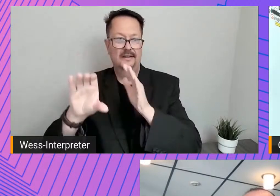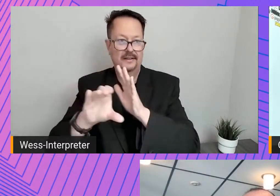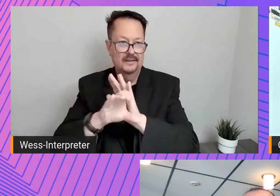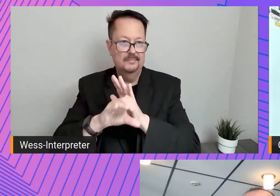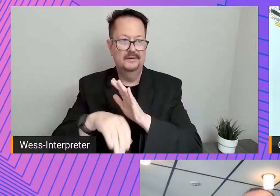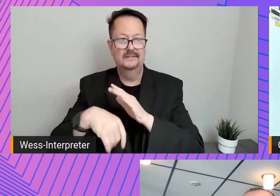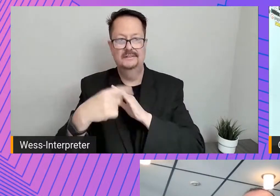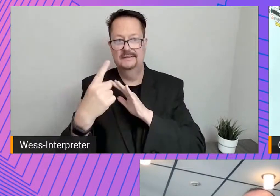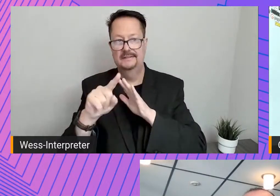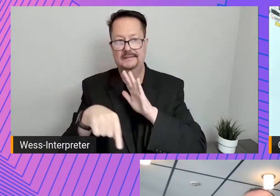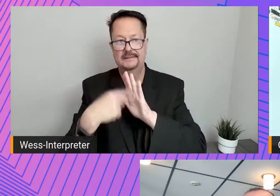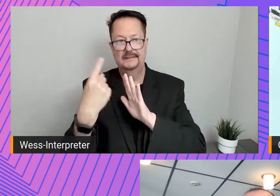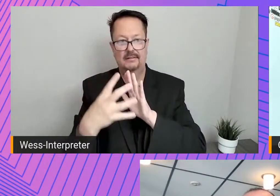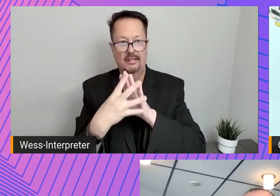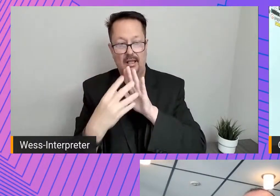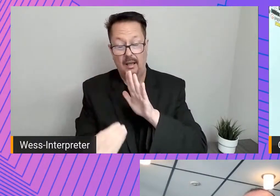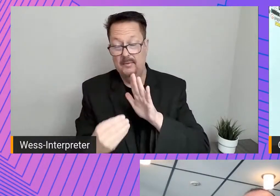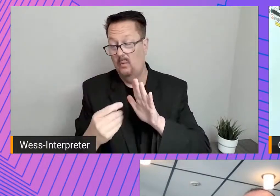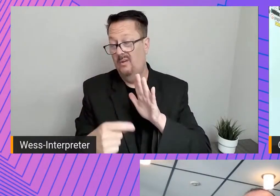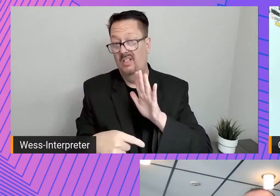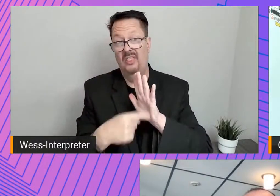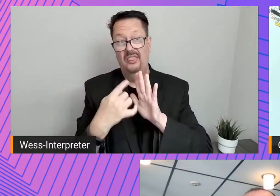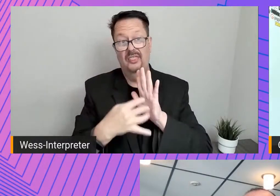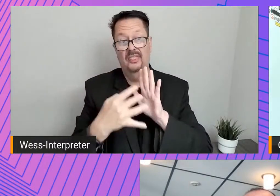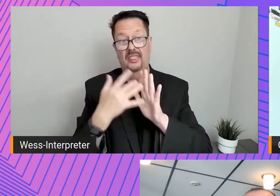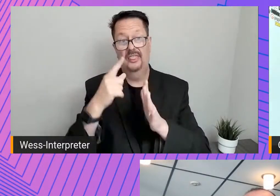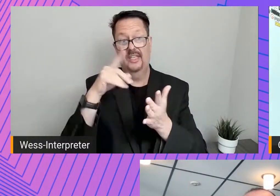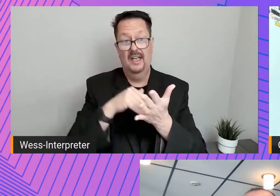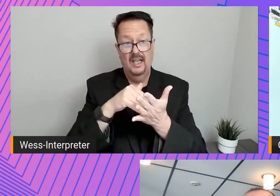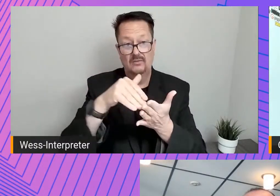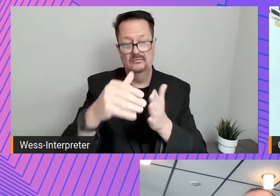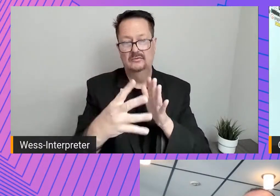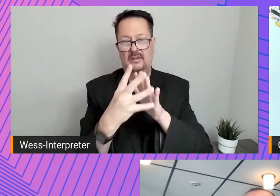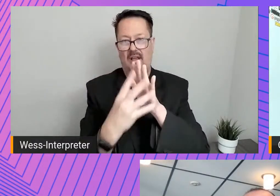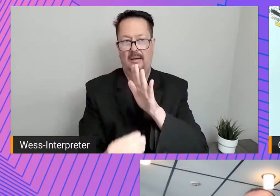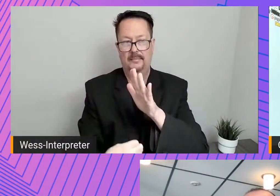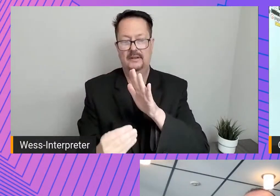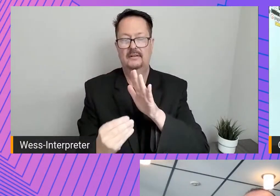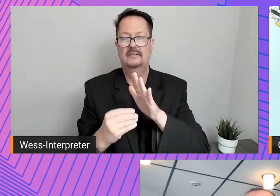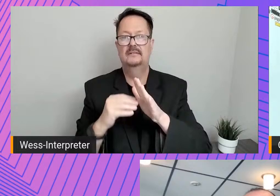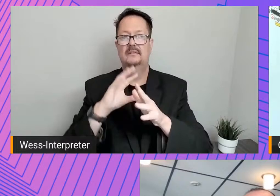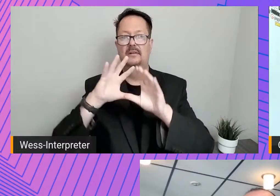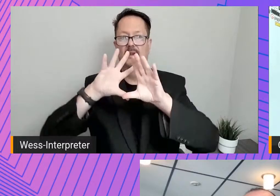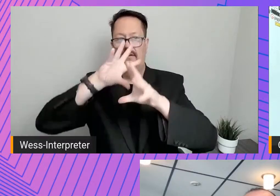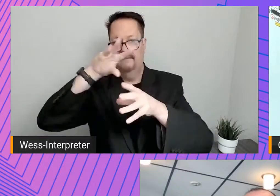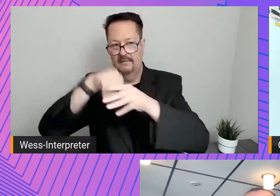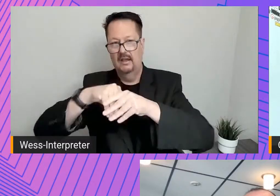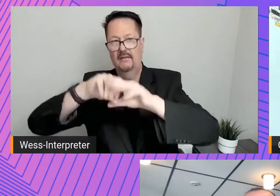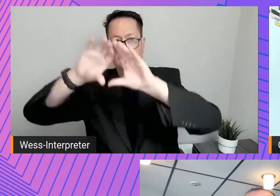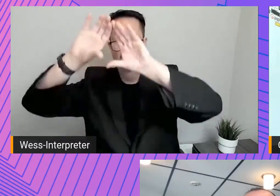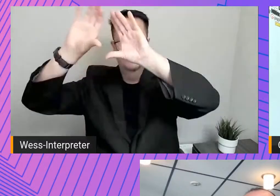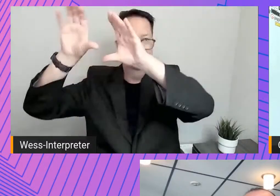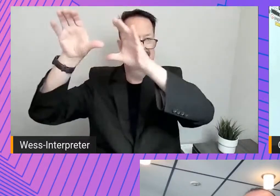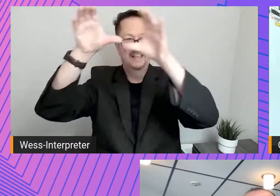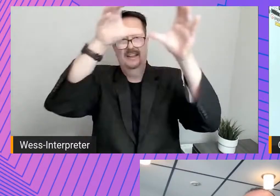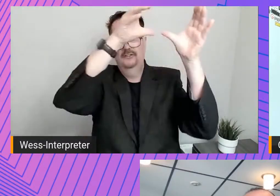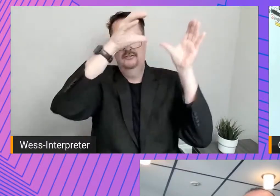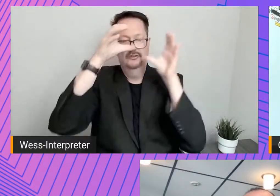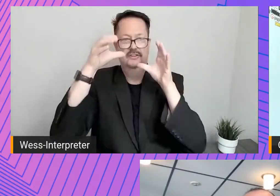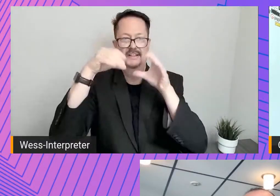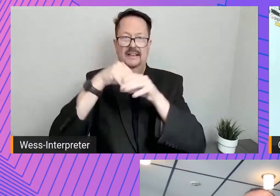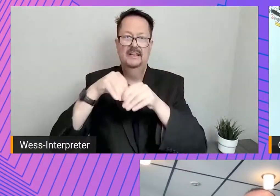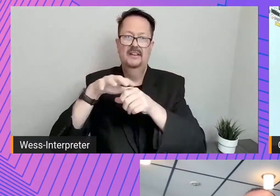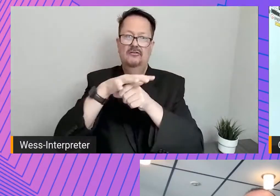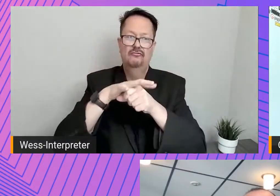single copy of it or thousands of copies of that image, running it as containers up in region